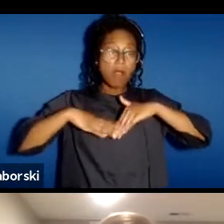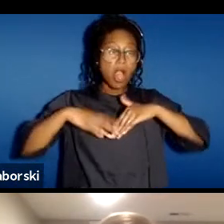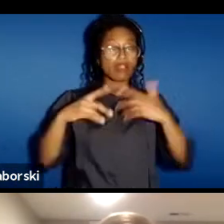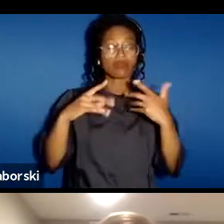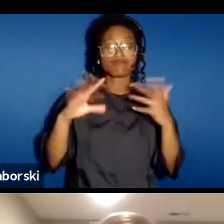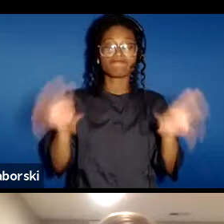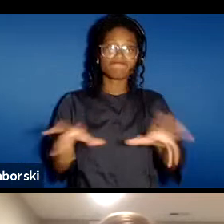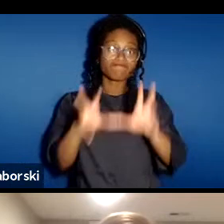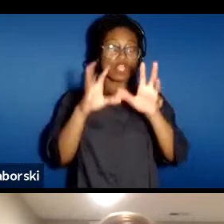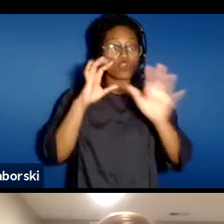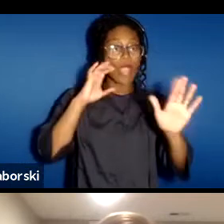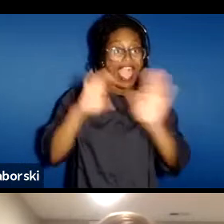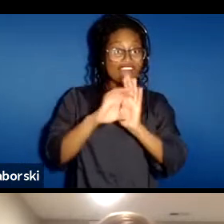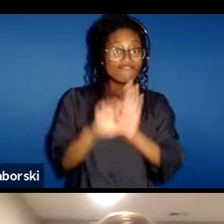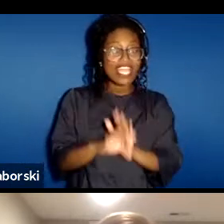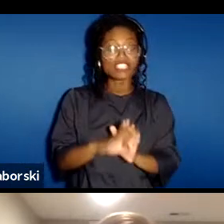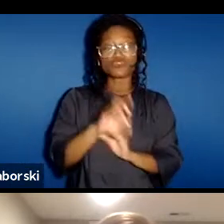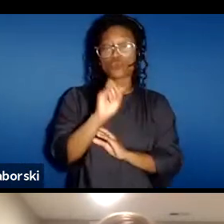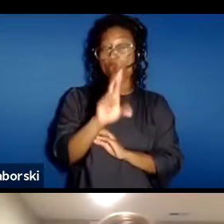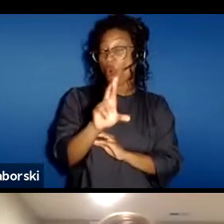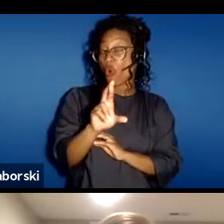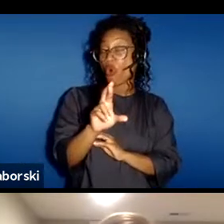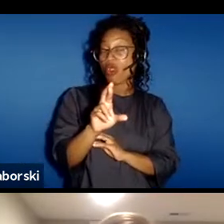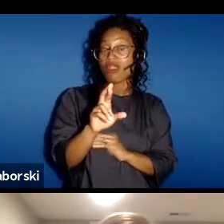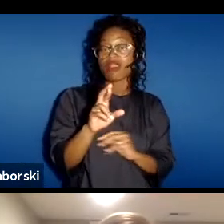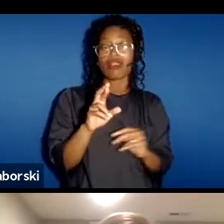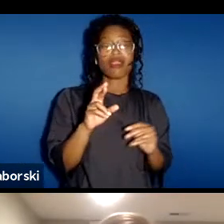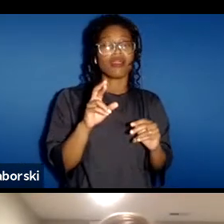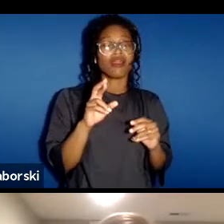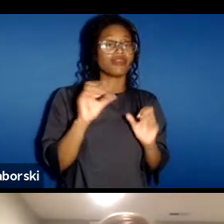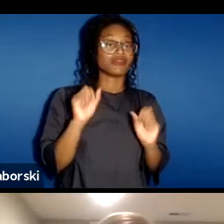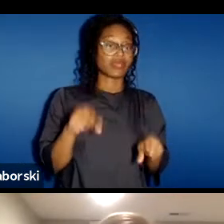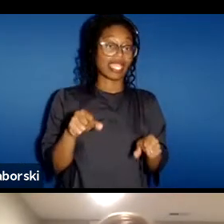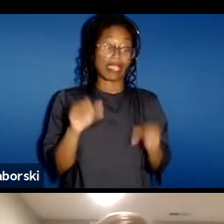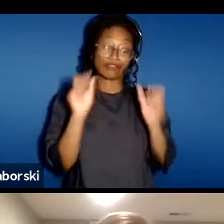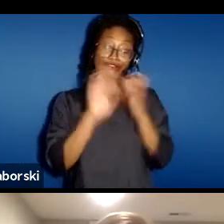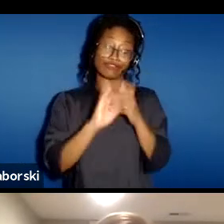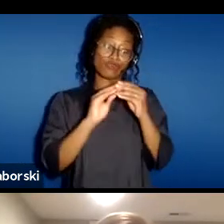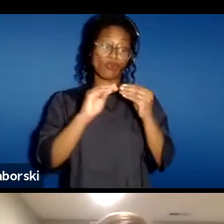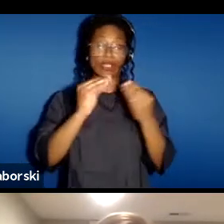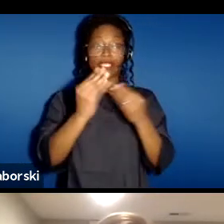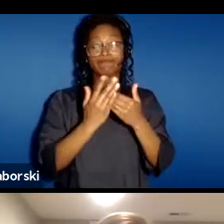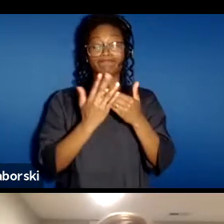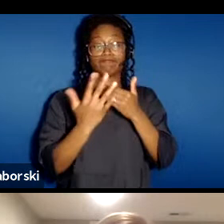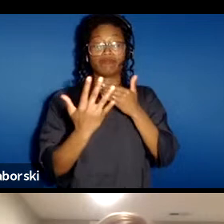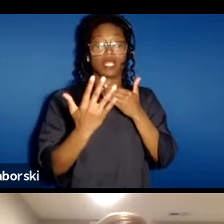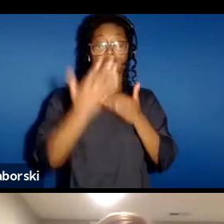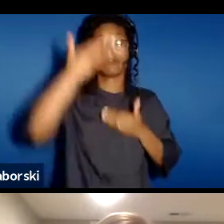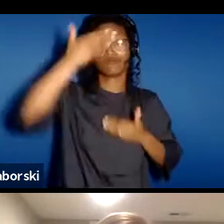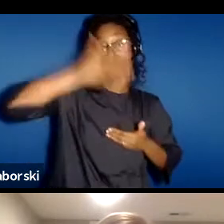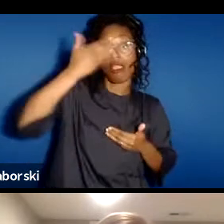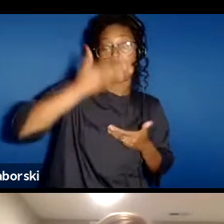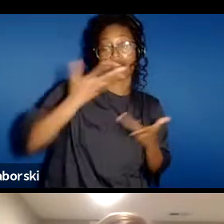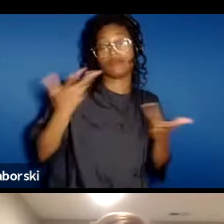graphics, or you just, bring that story to the foreground. And, you've got so